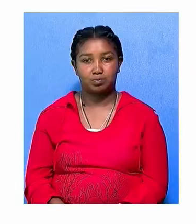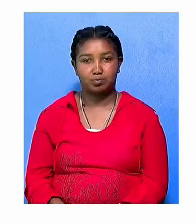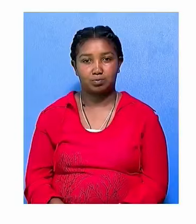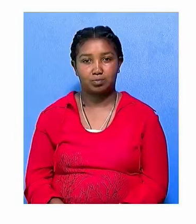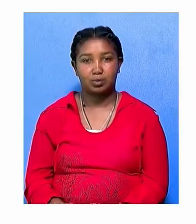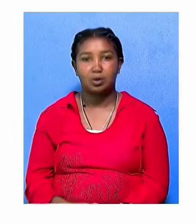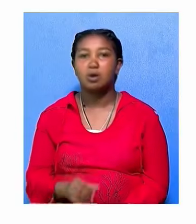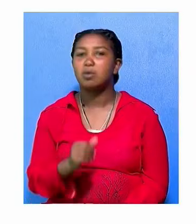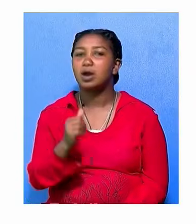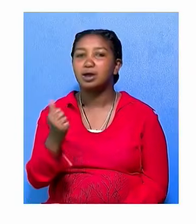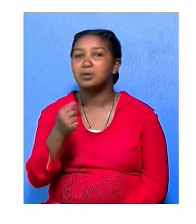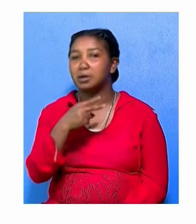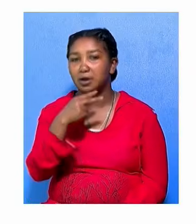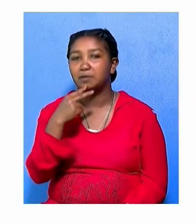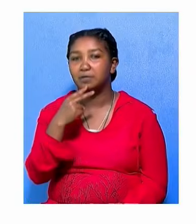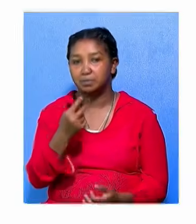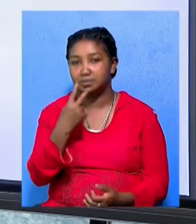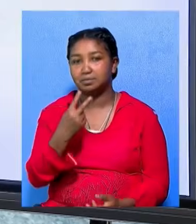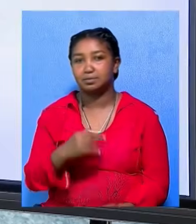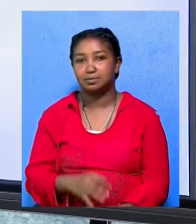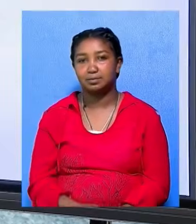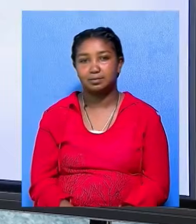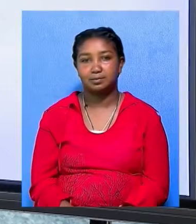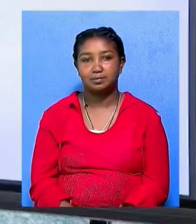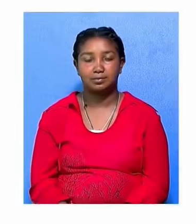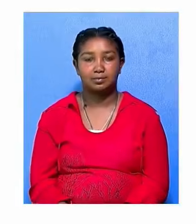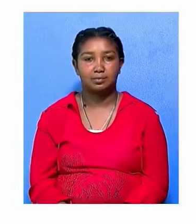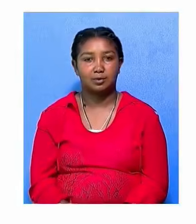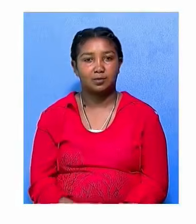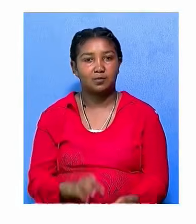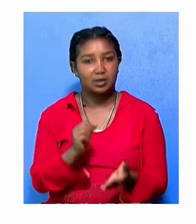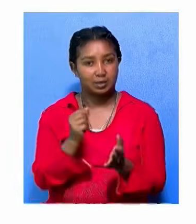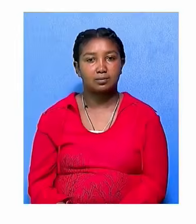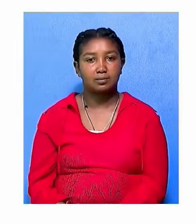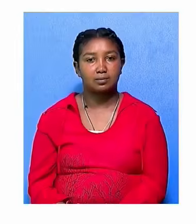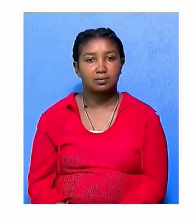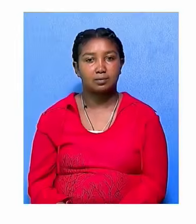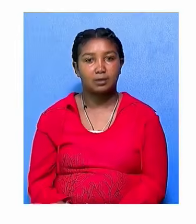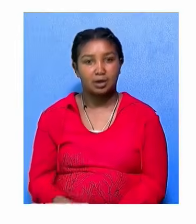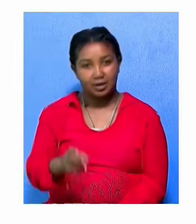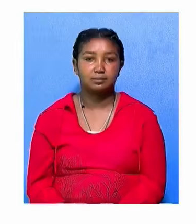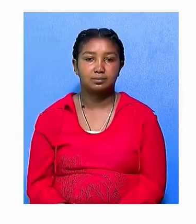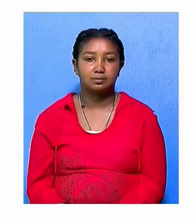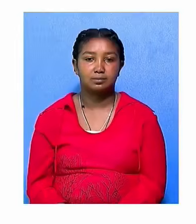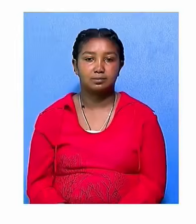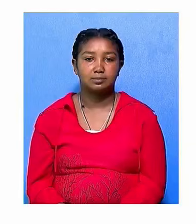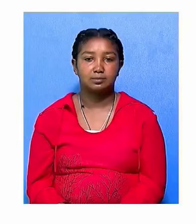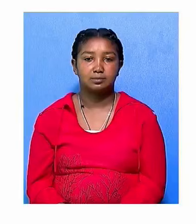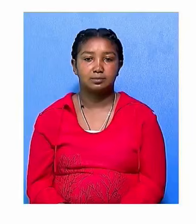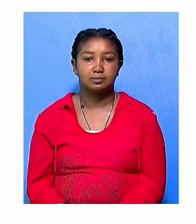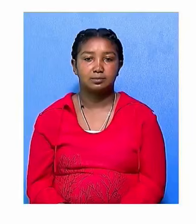Nice. What about another adverb? For example, he